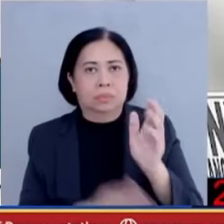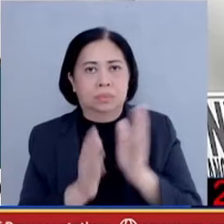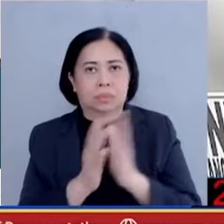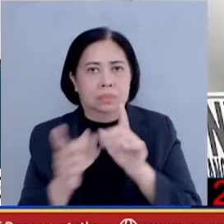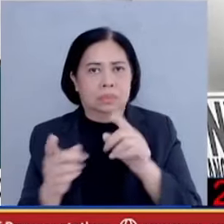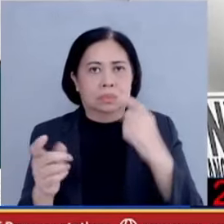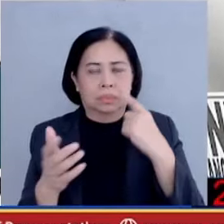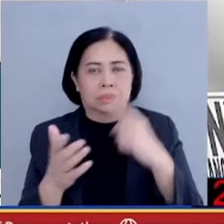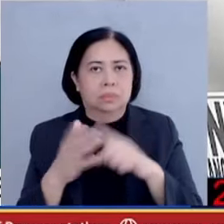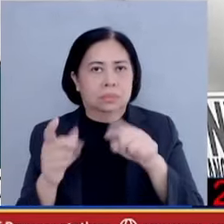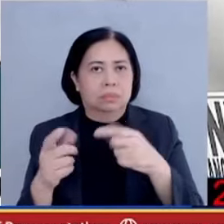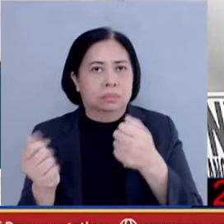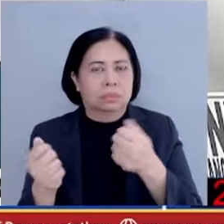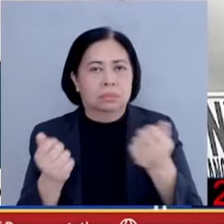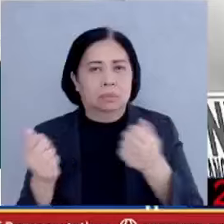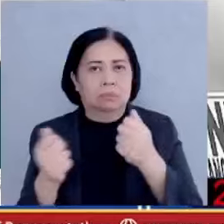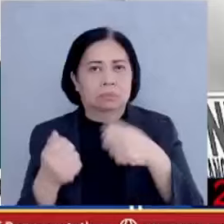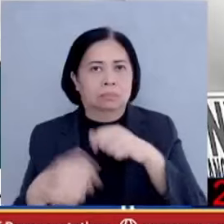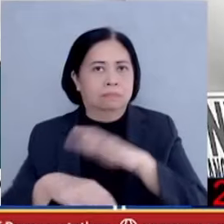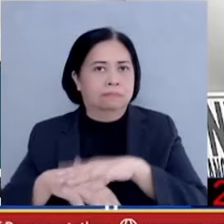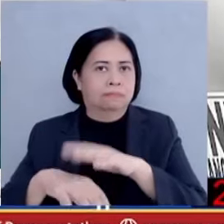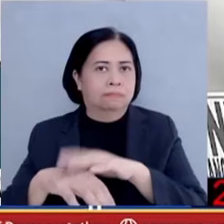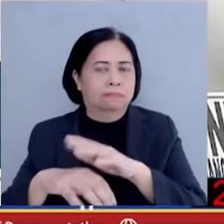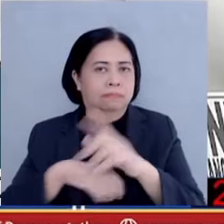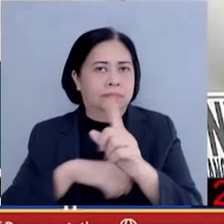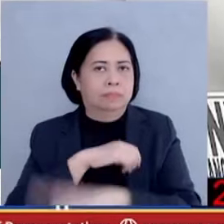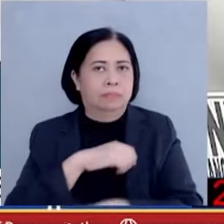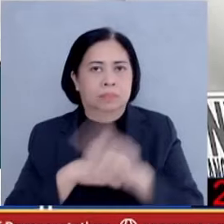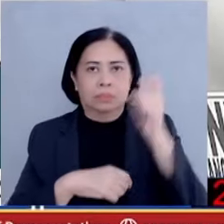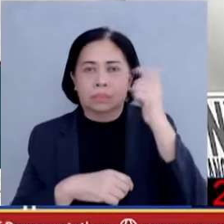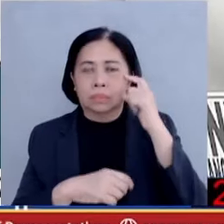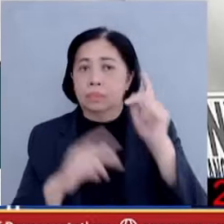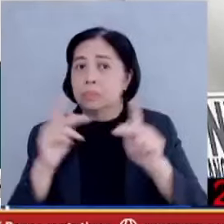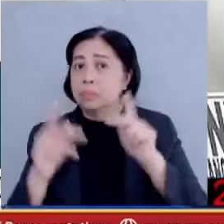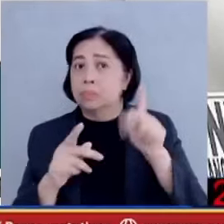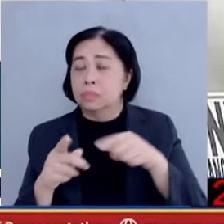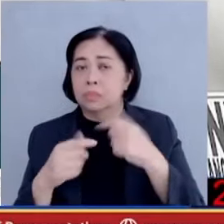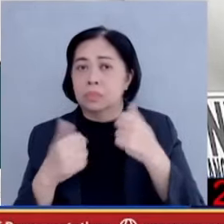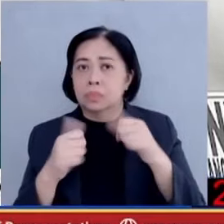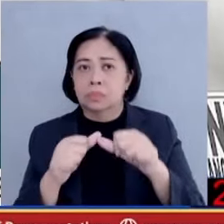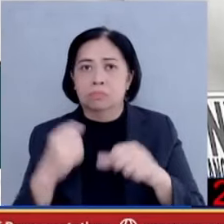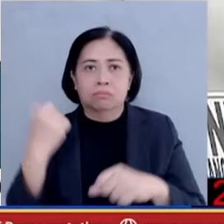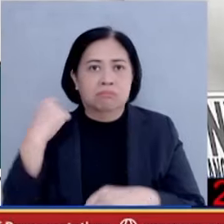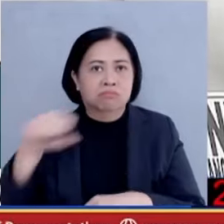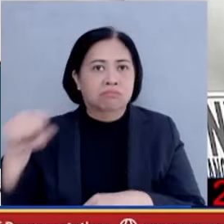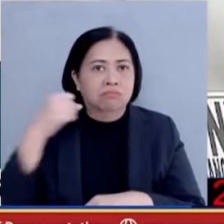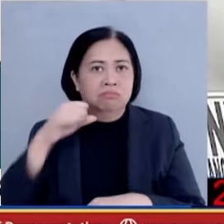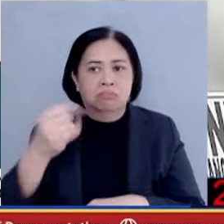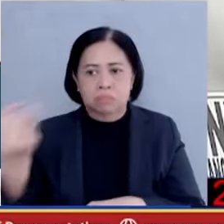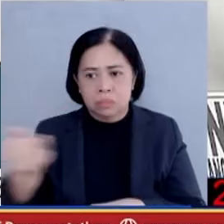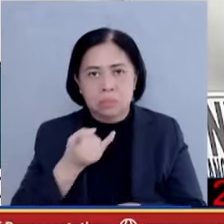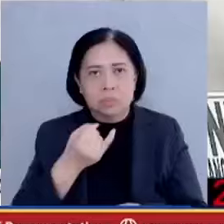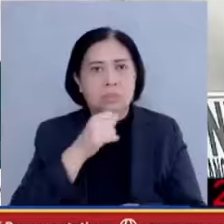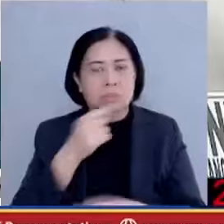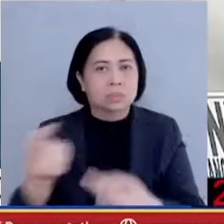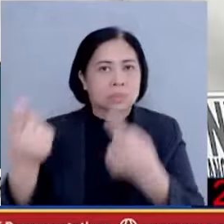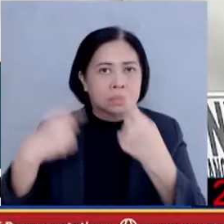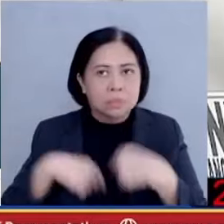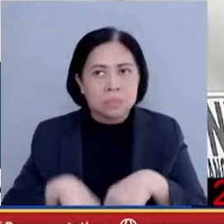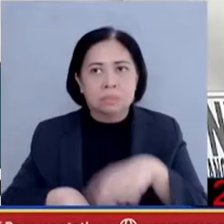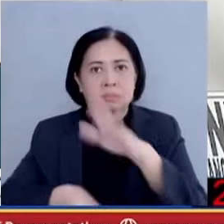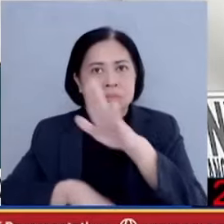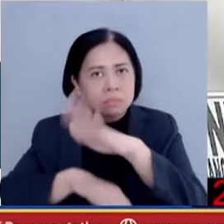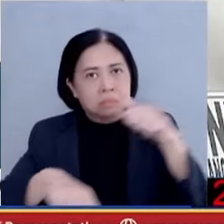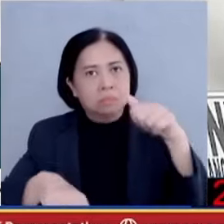possible administrative sanctions against government personnel who continue to defy the invitations, subpoenas, and contempt